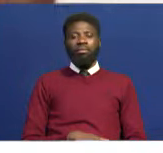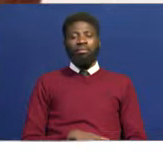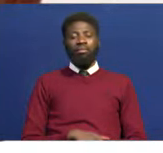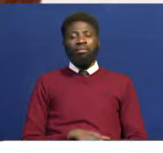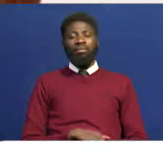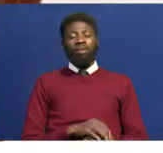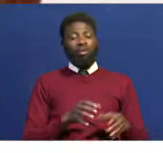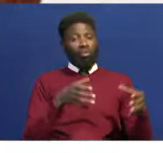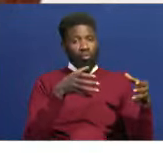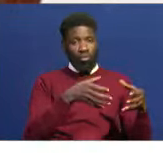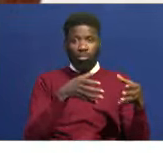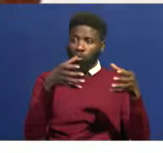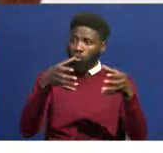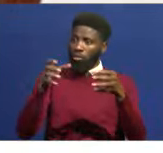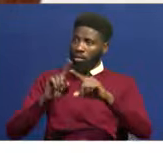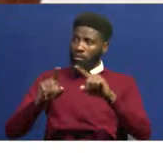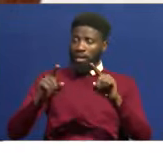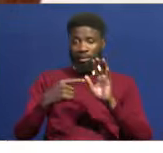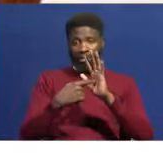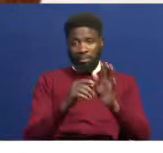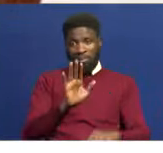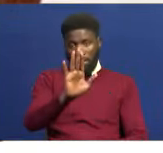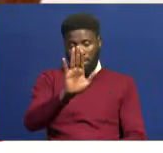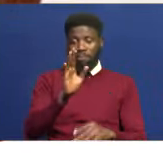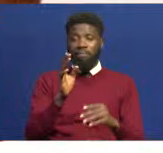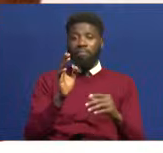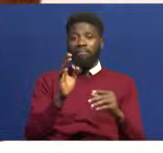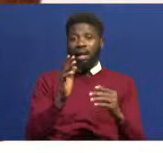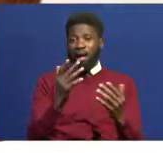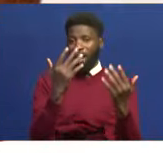organizations like the one you mentioned are reaching out,